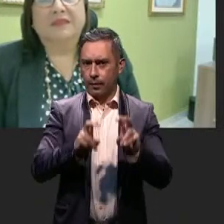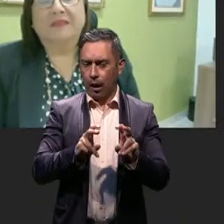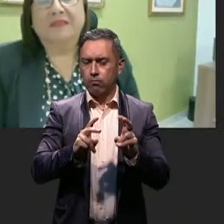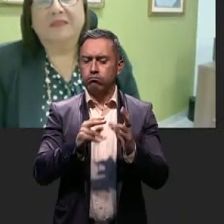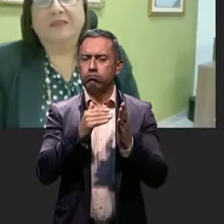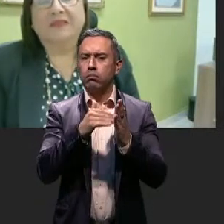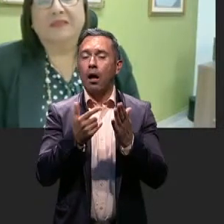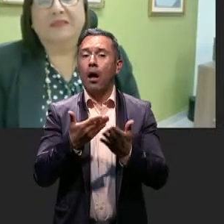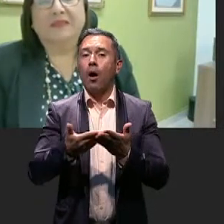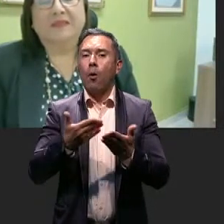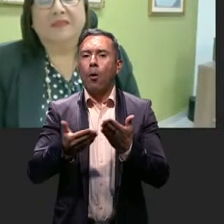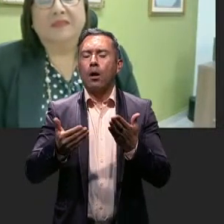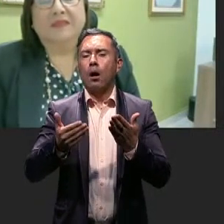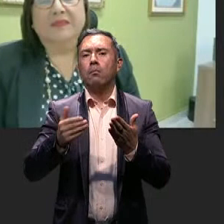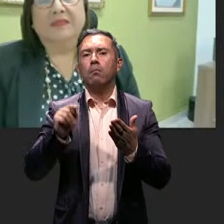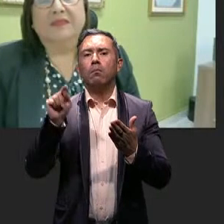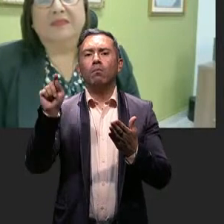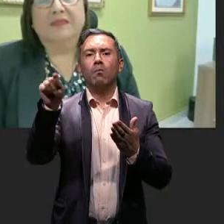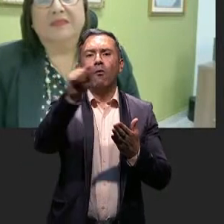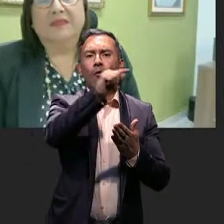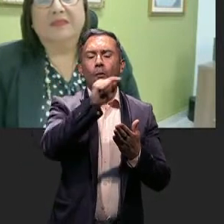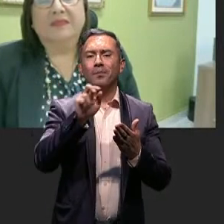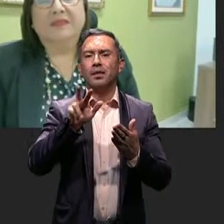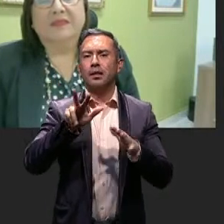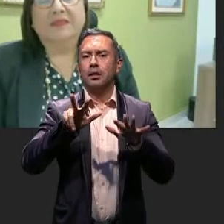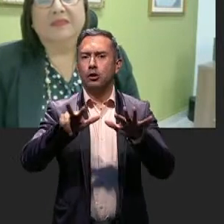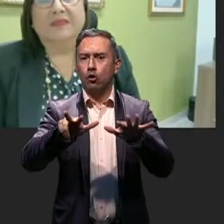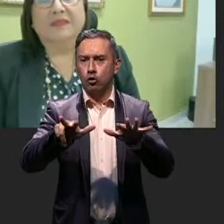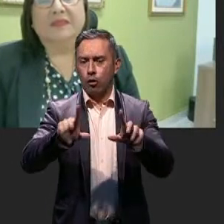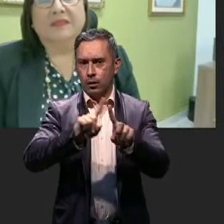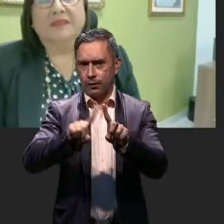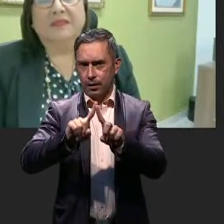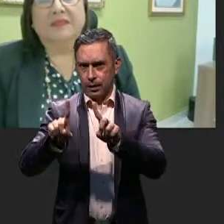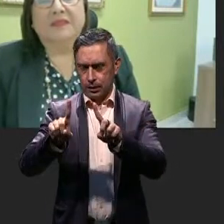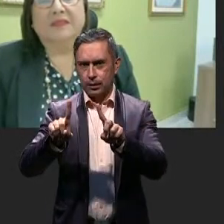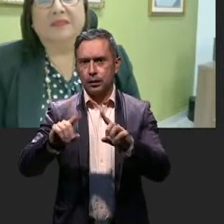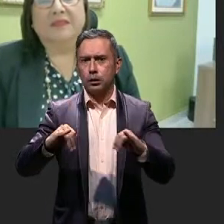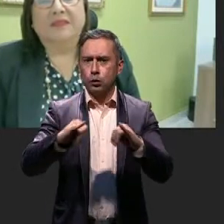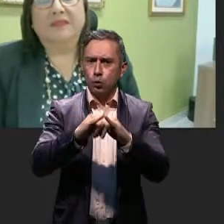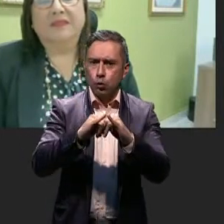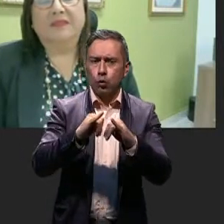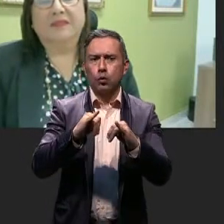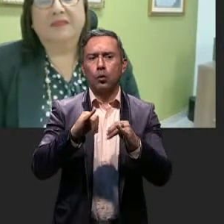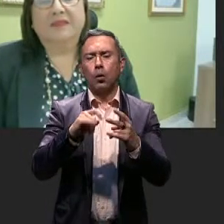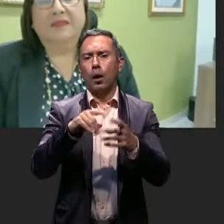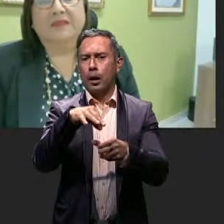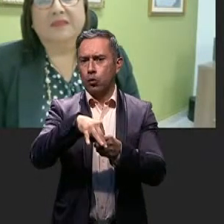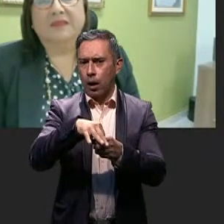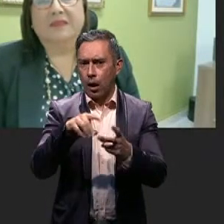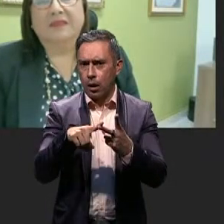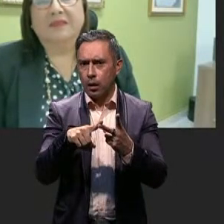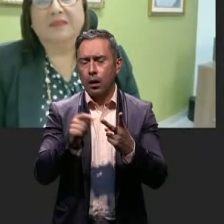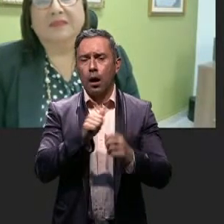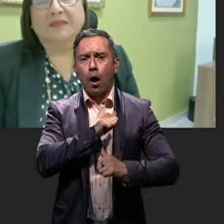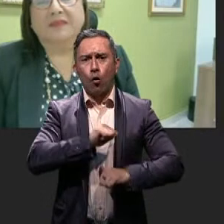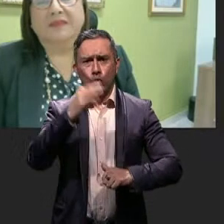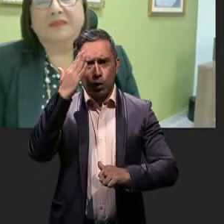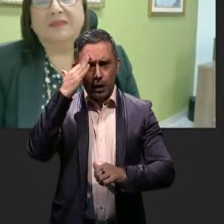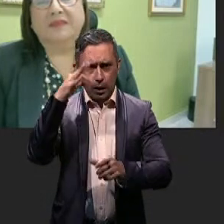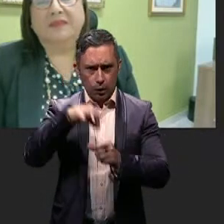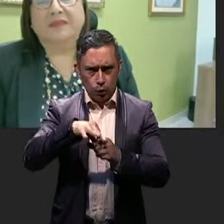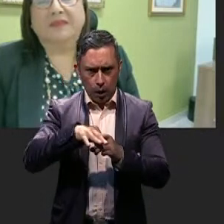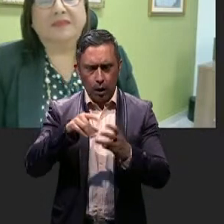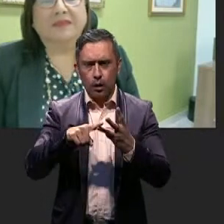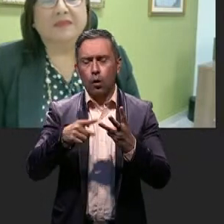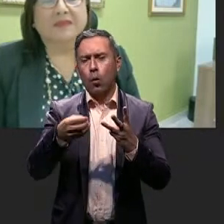agenda, alrededor de this is 18 a movement that organizaciones is being entre carried out organismos by electorales, 18 asociaciones de autoridades organizations and bodies,